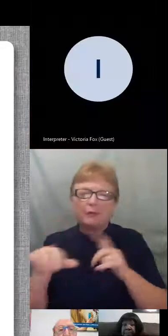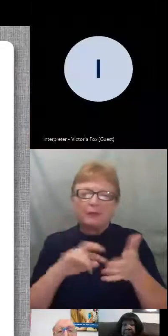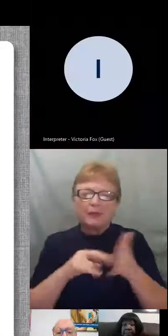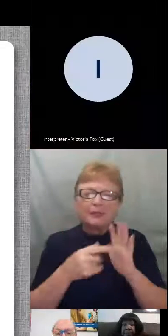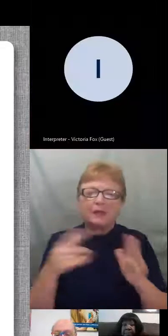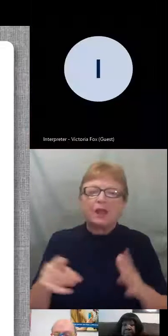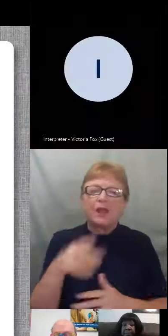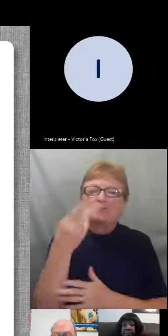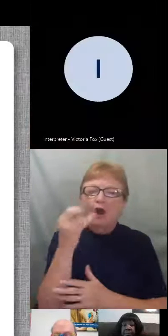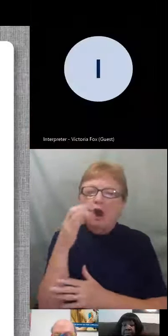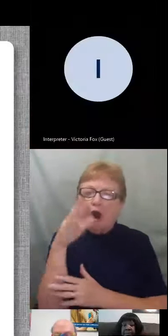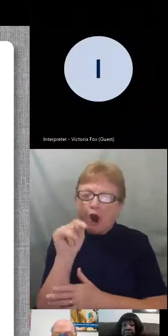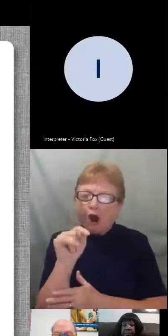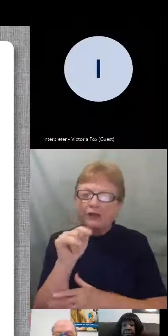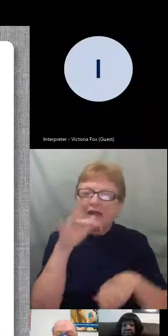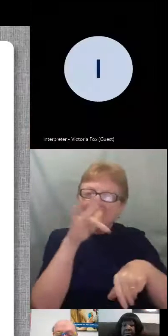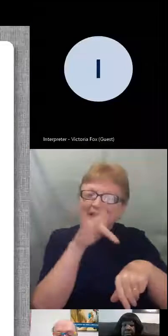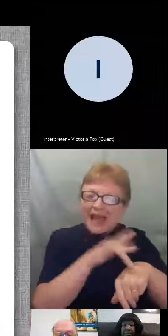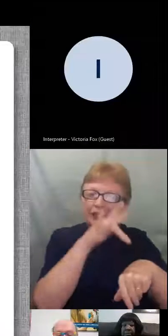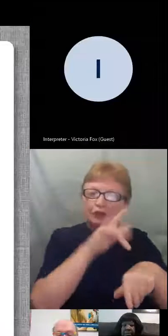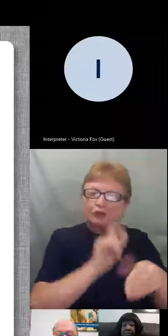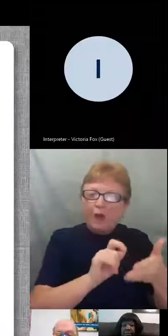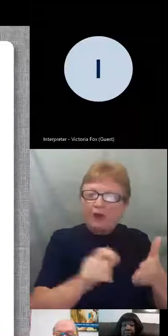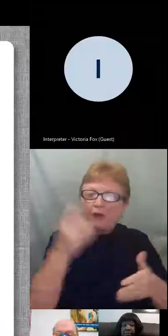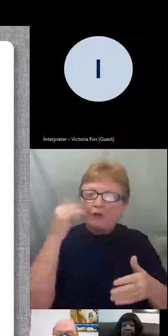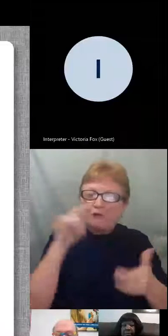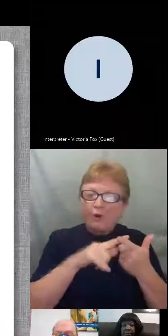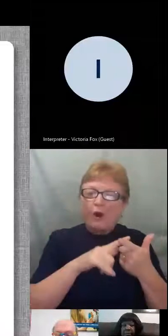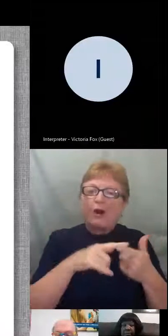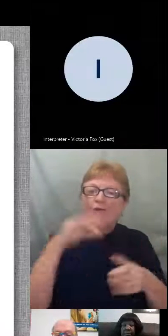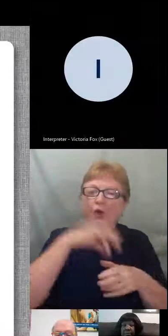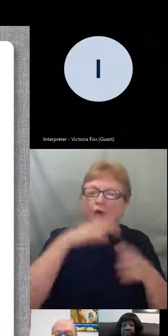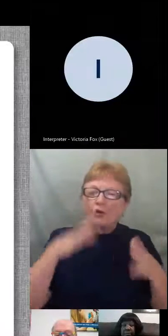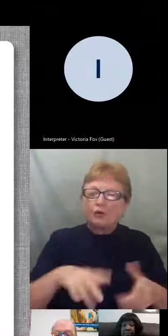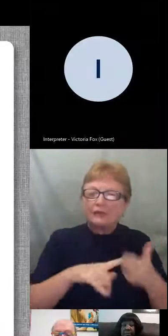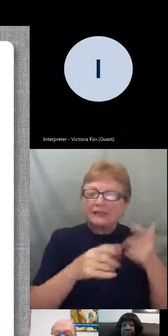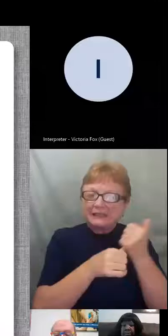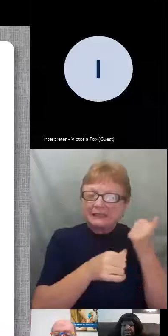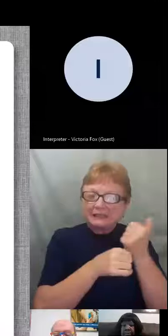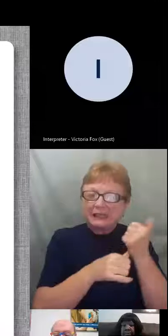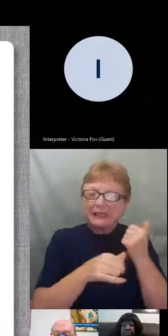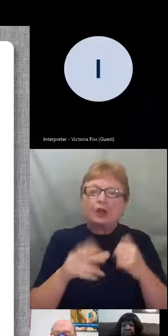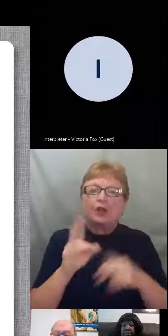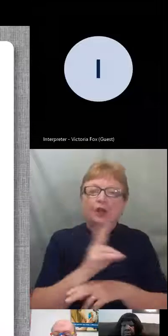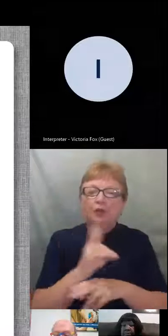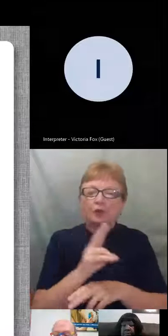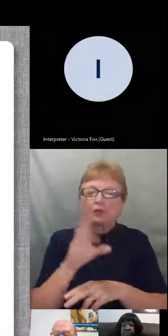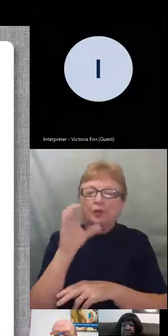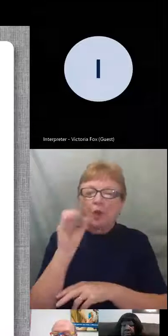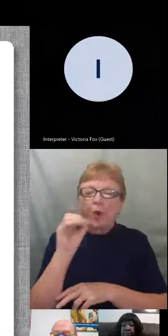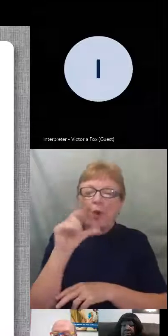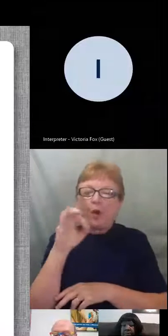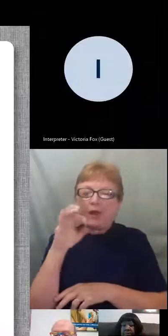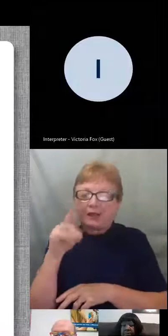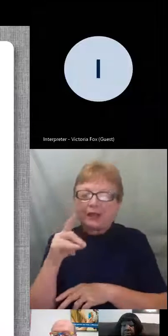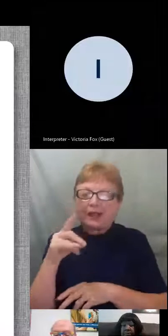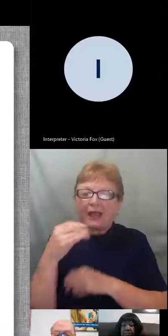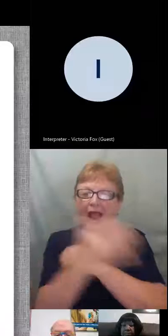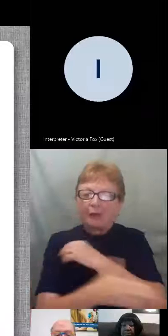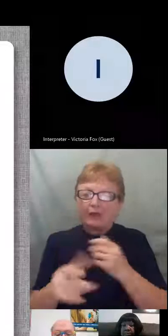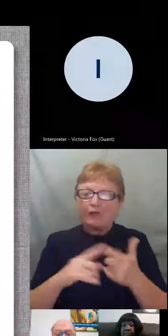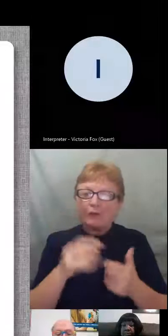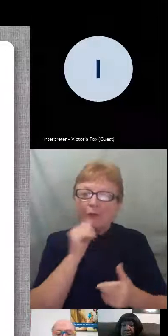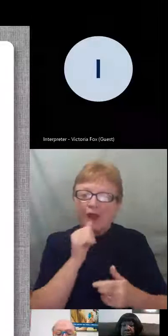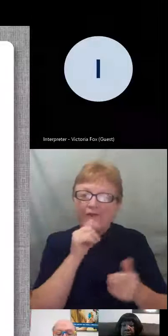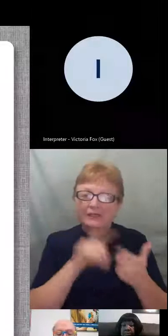voters who have certain disabilities. Oakland County polling places uses the Heart Touch Writer. Please tell an